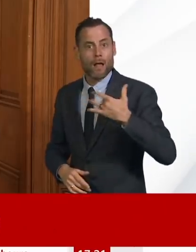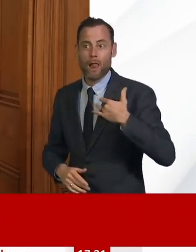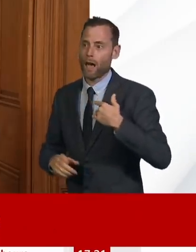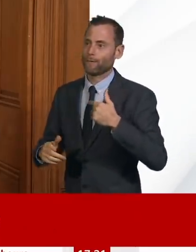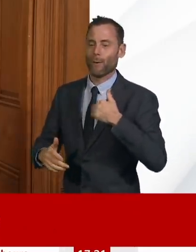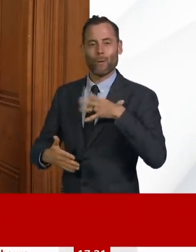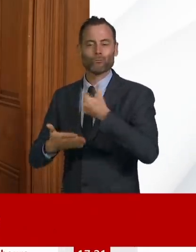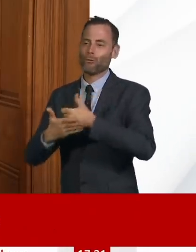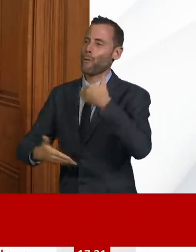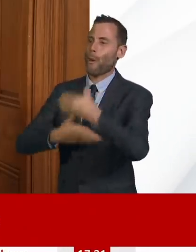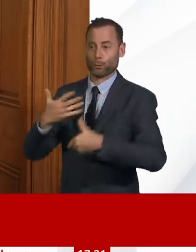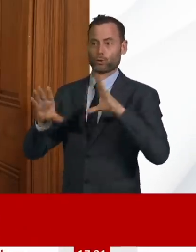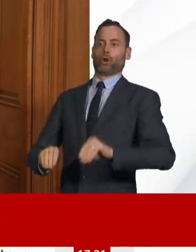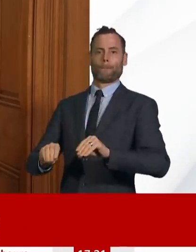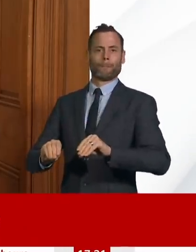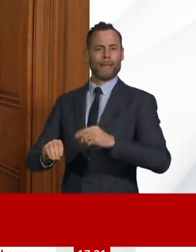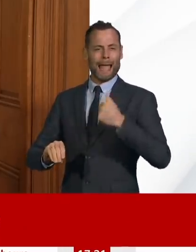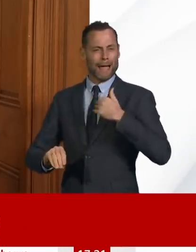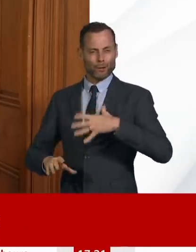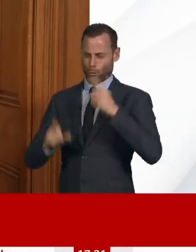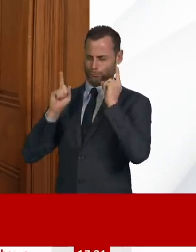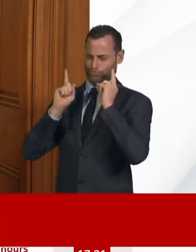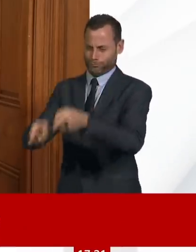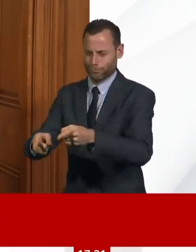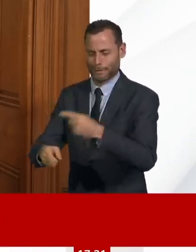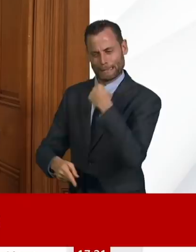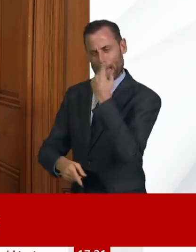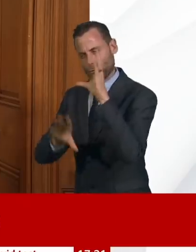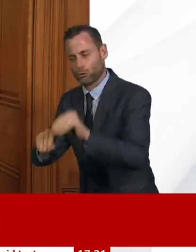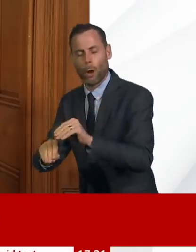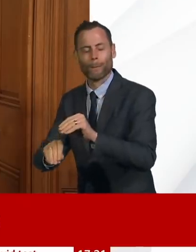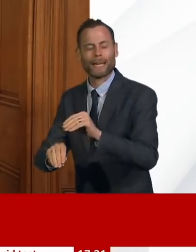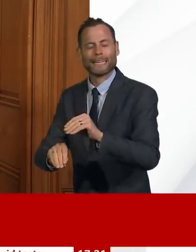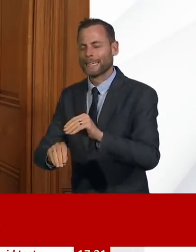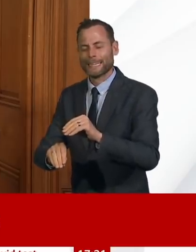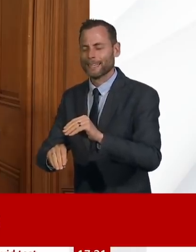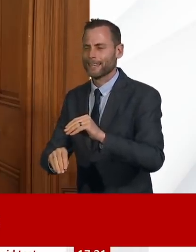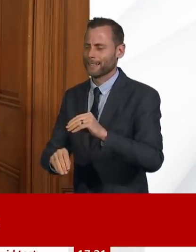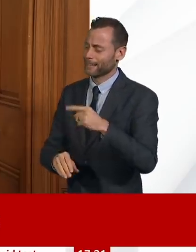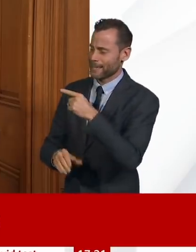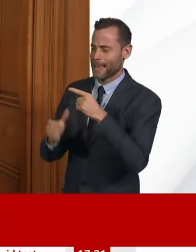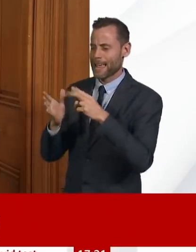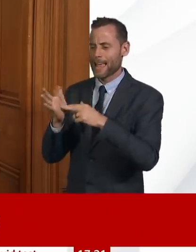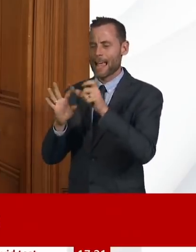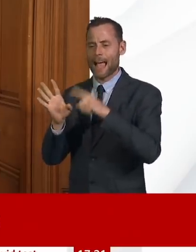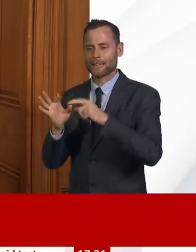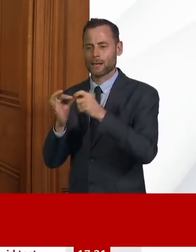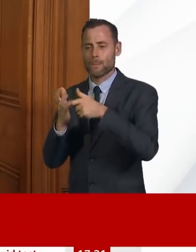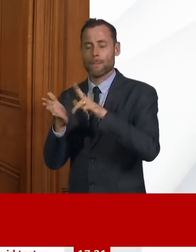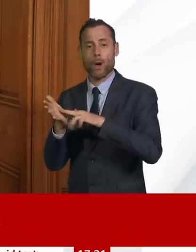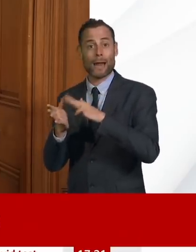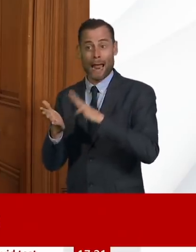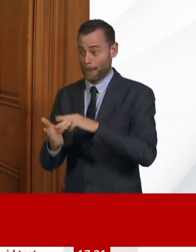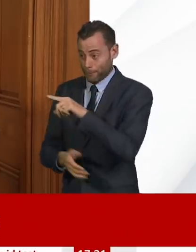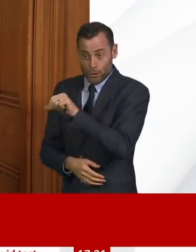or anywhere through these through the experience that they've been through. And frankly, Andy Burnham is right in what